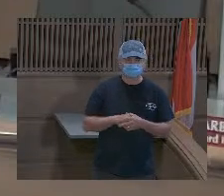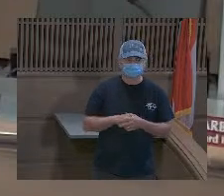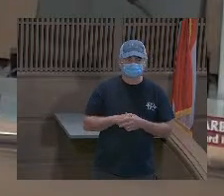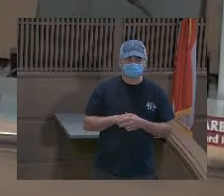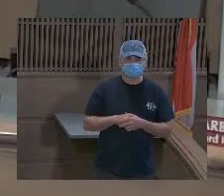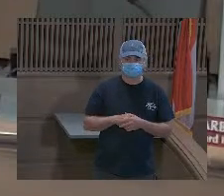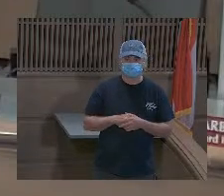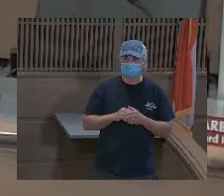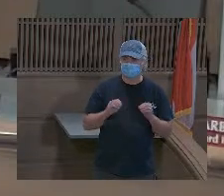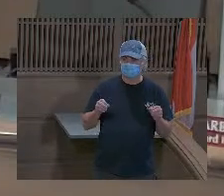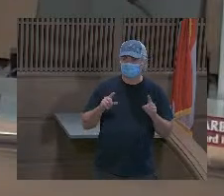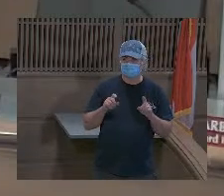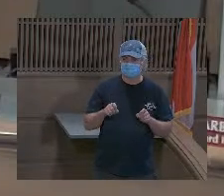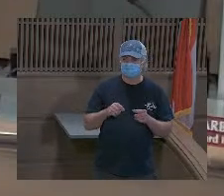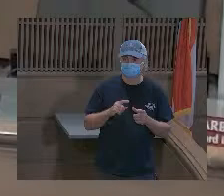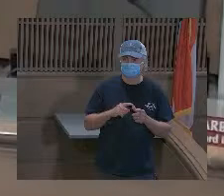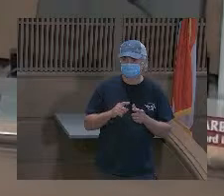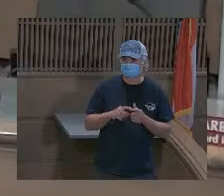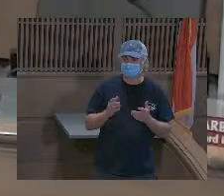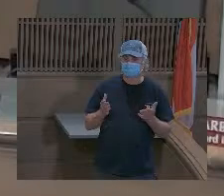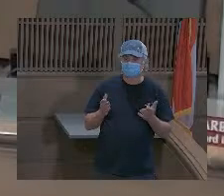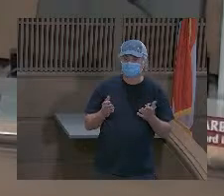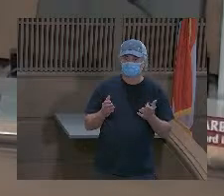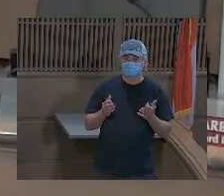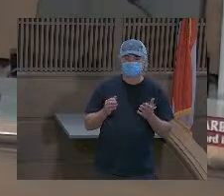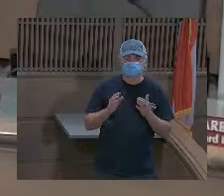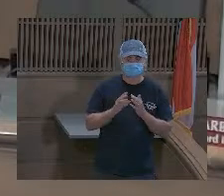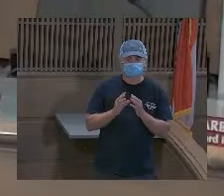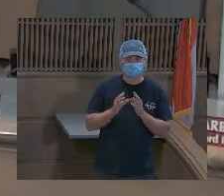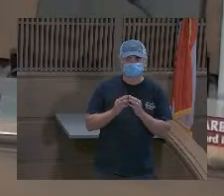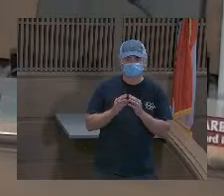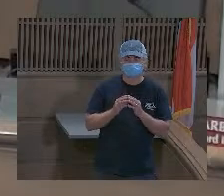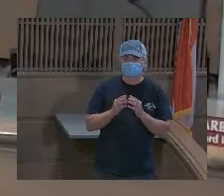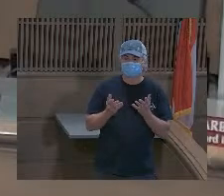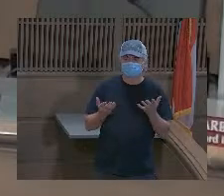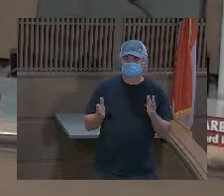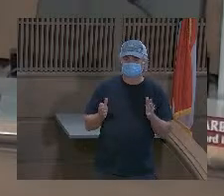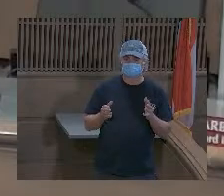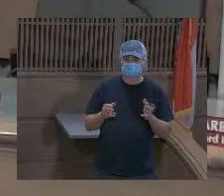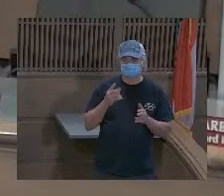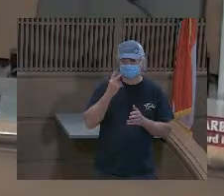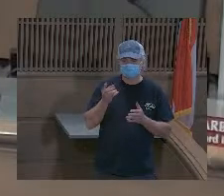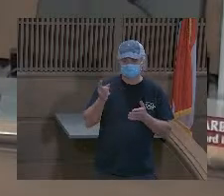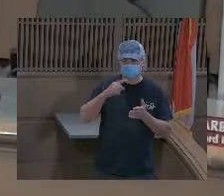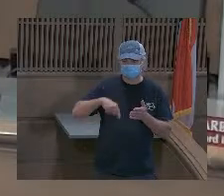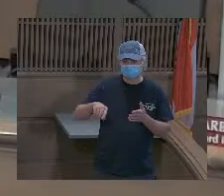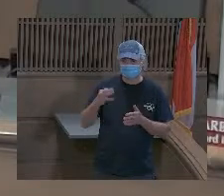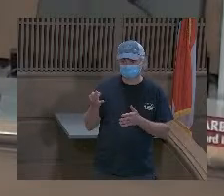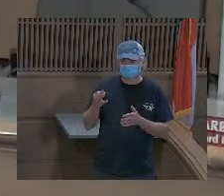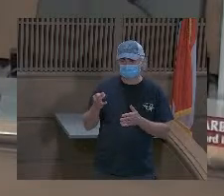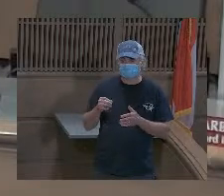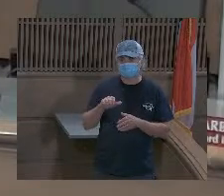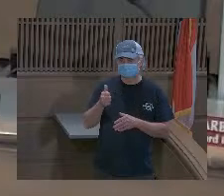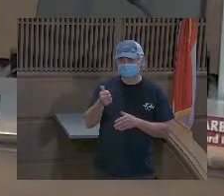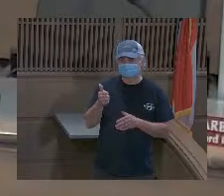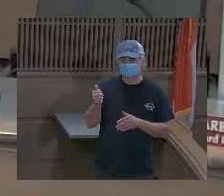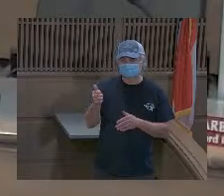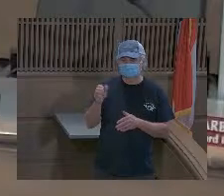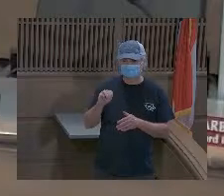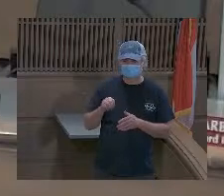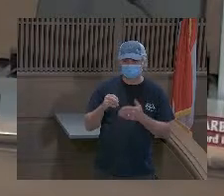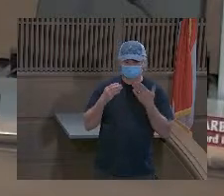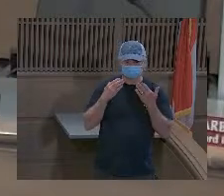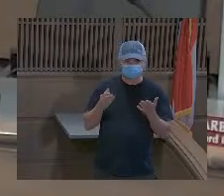There are no questions. We will call our press conference to end today, and we'll see you next Friday here at 10 a.m.